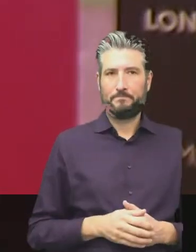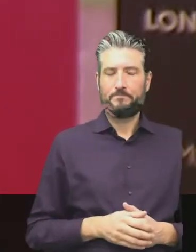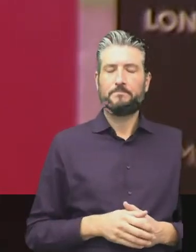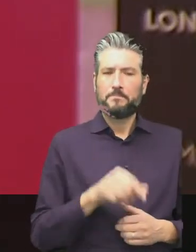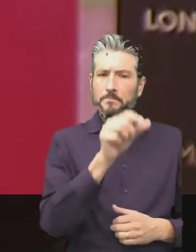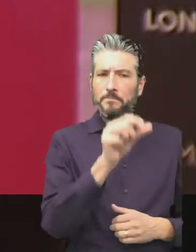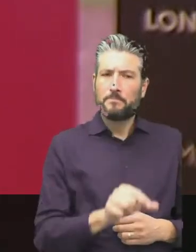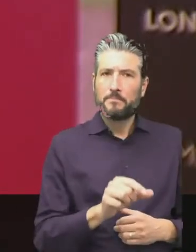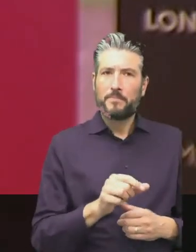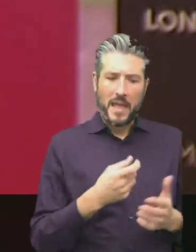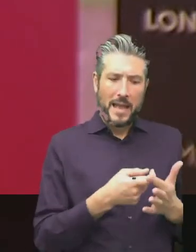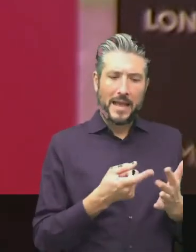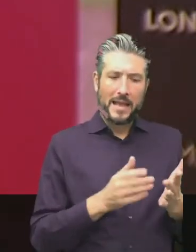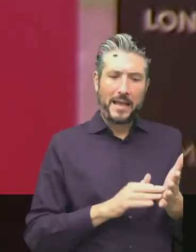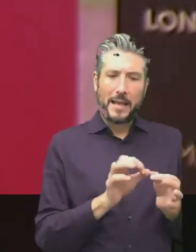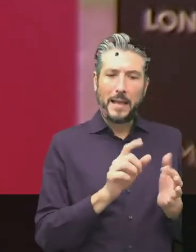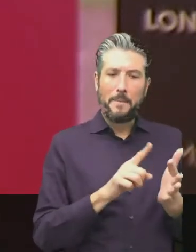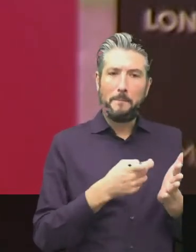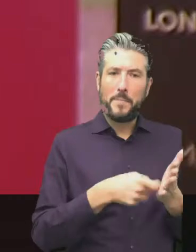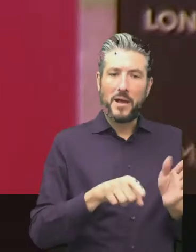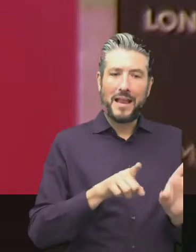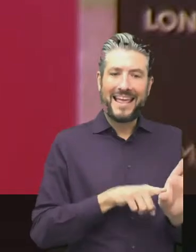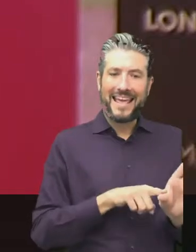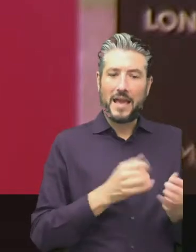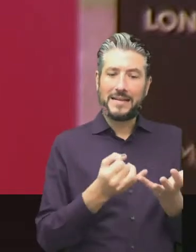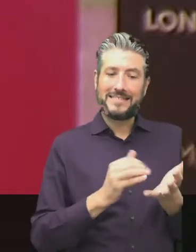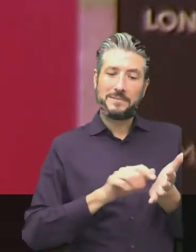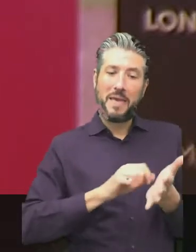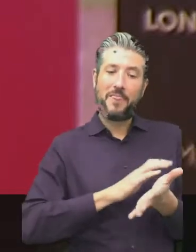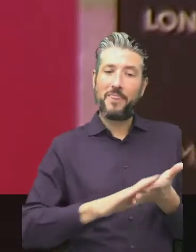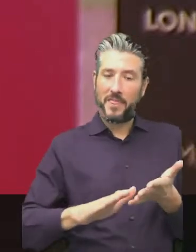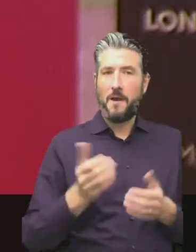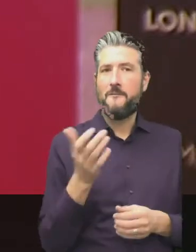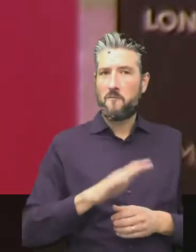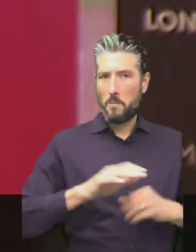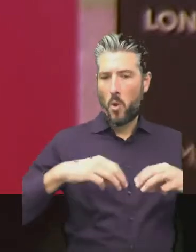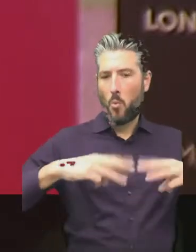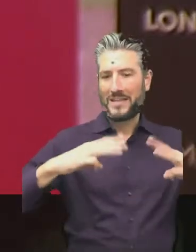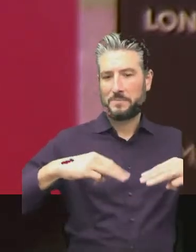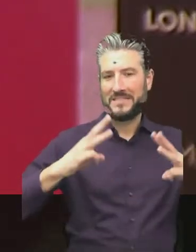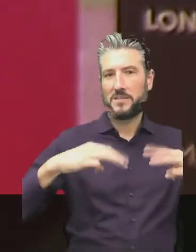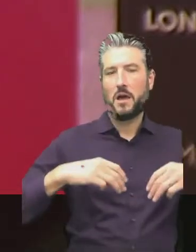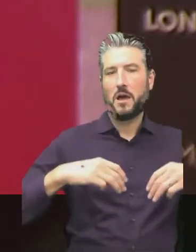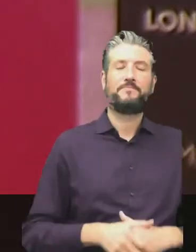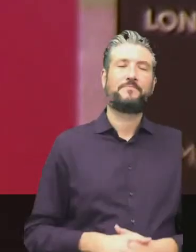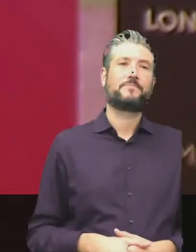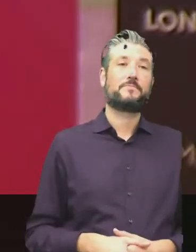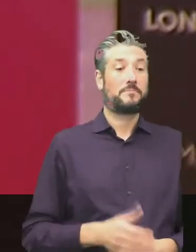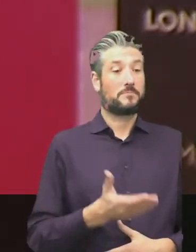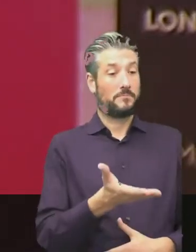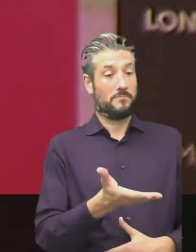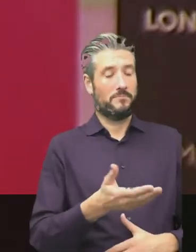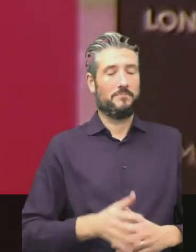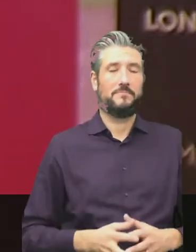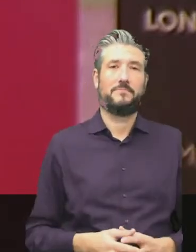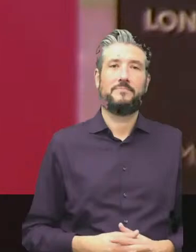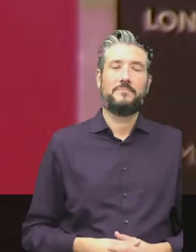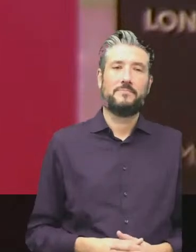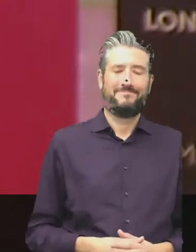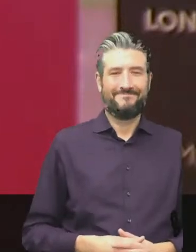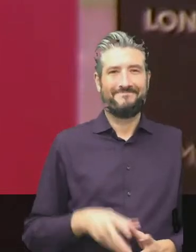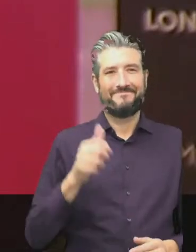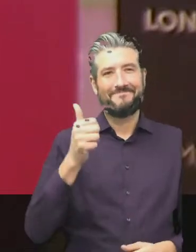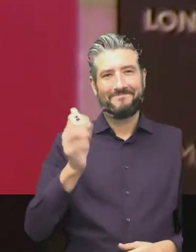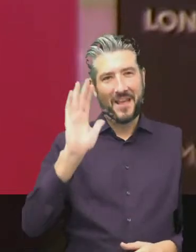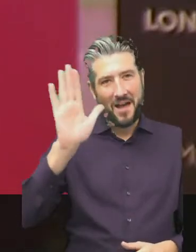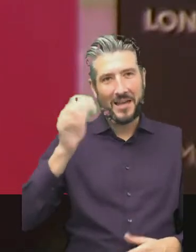who's from London Borough of Westminster. Kimberly, good evening. Please go ahead with your question. Hi, I'm Kim